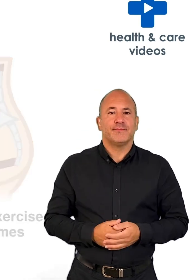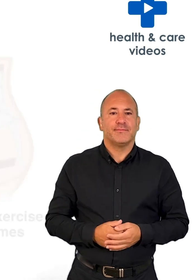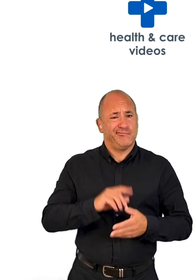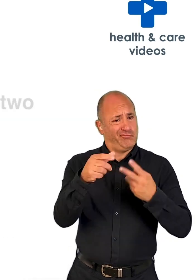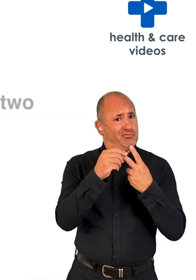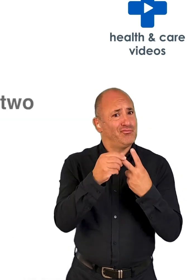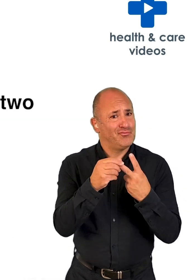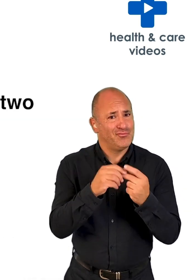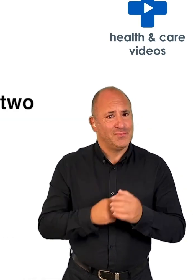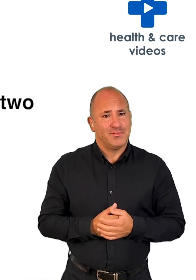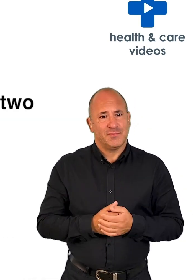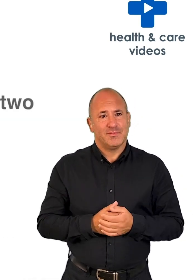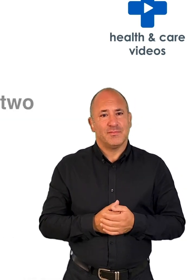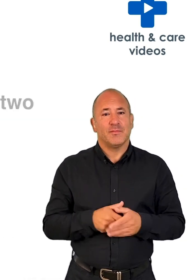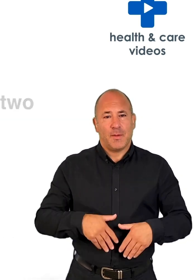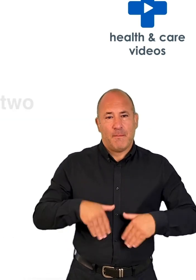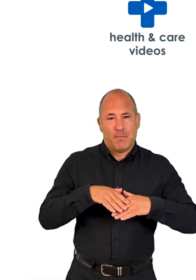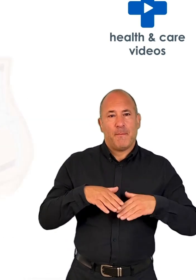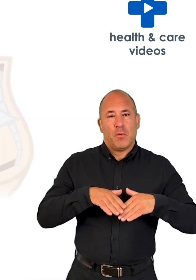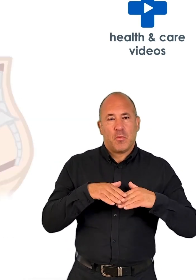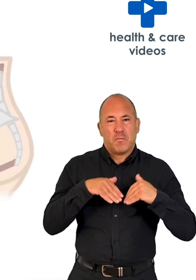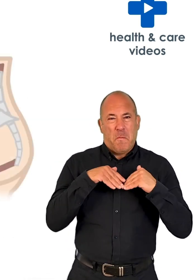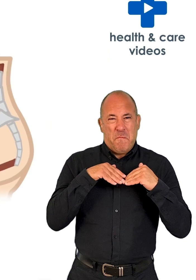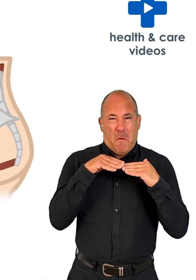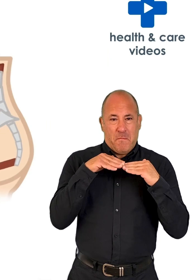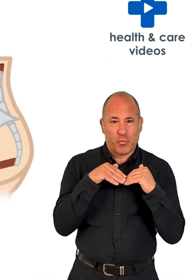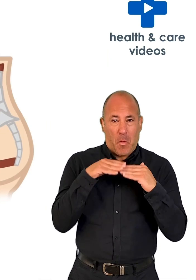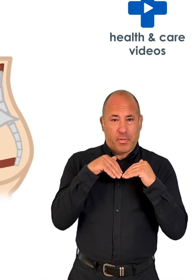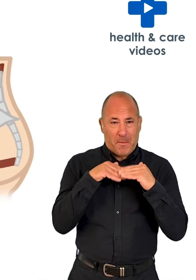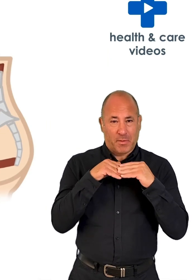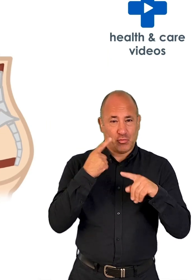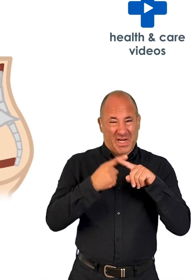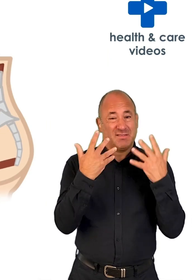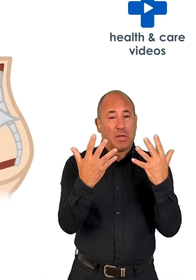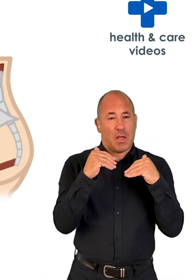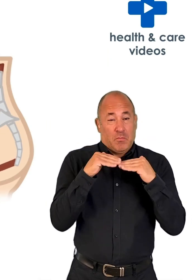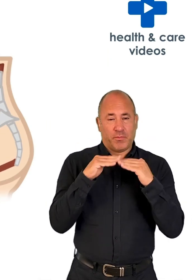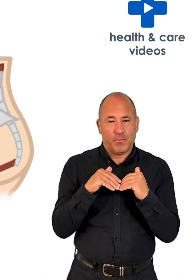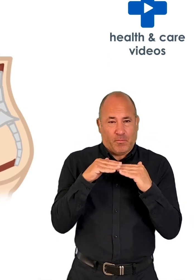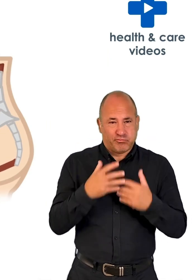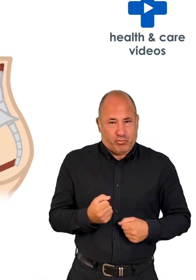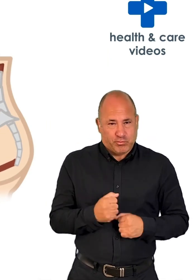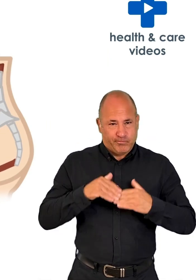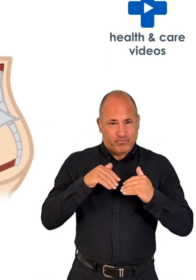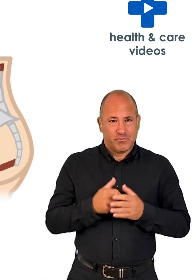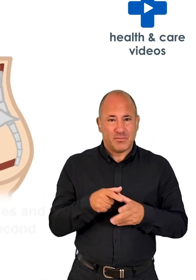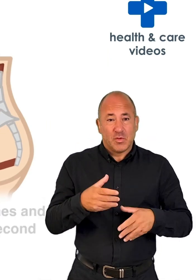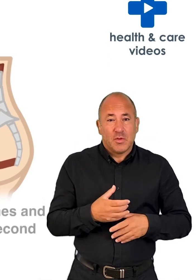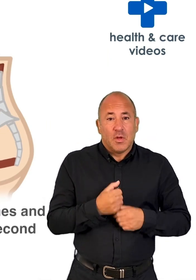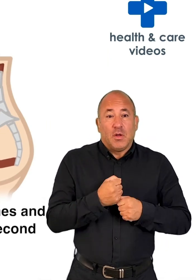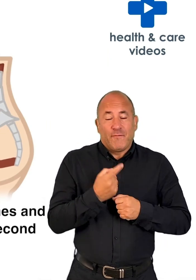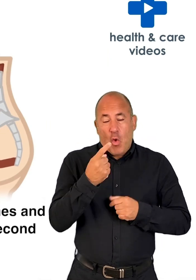times. Exercise 2. Tighten and relax your pelvic floor muscles as quickly as you can up to 10